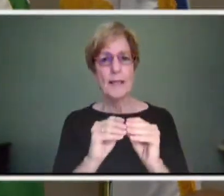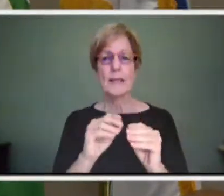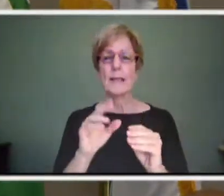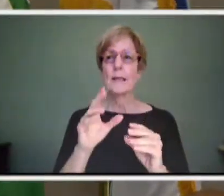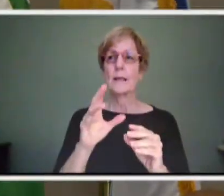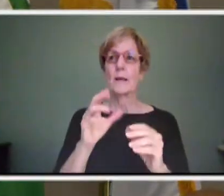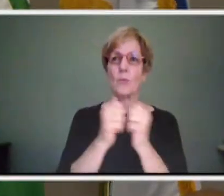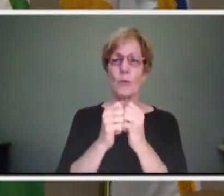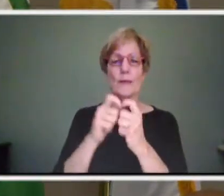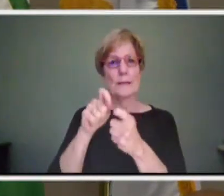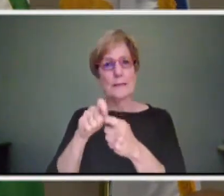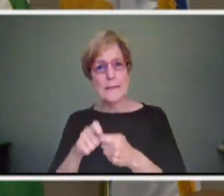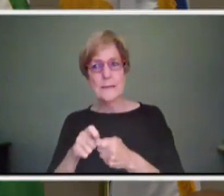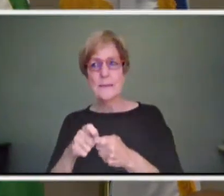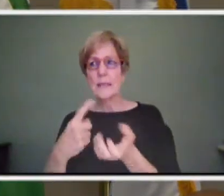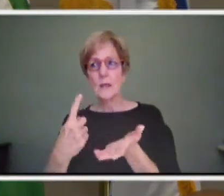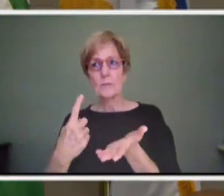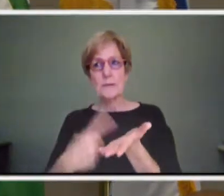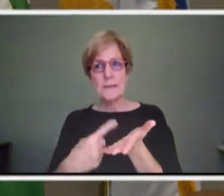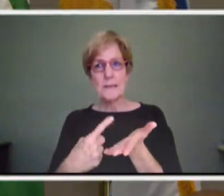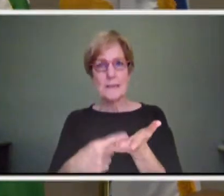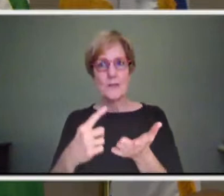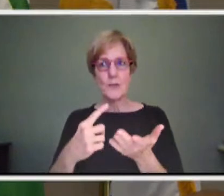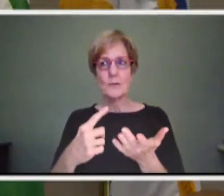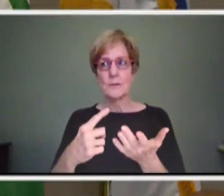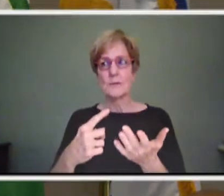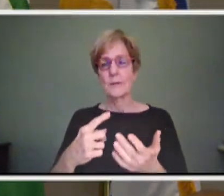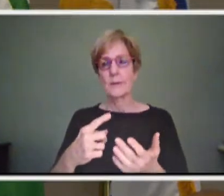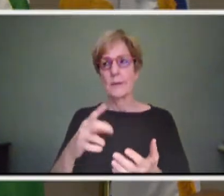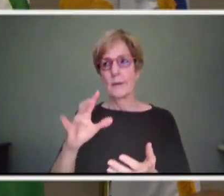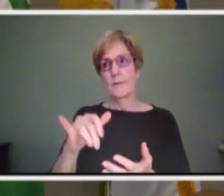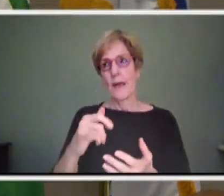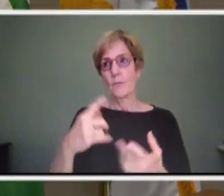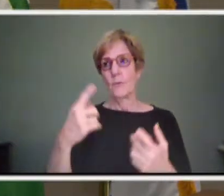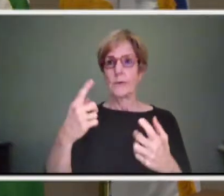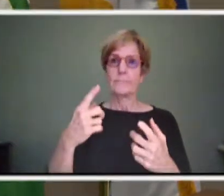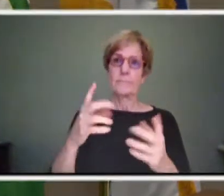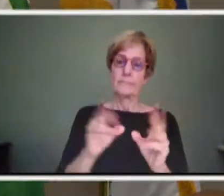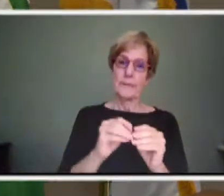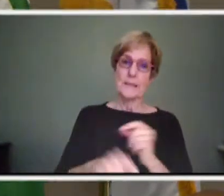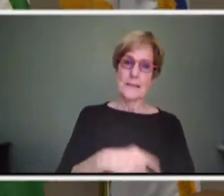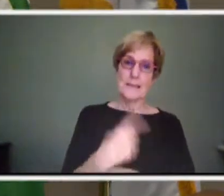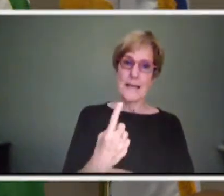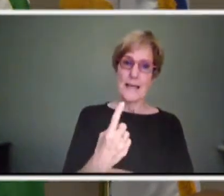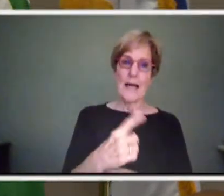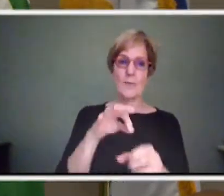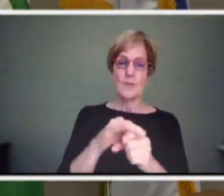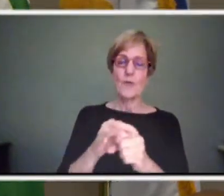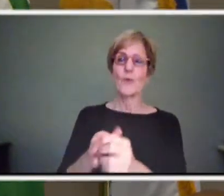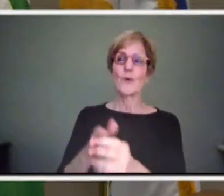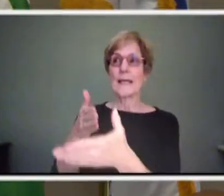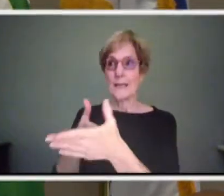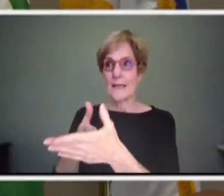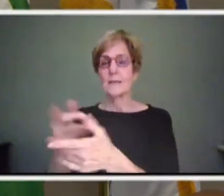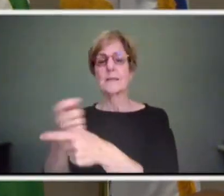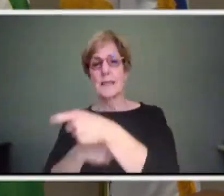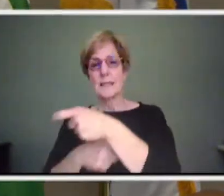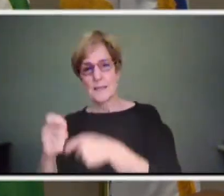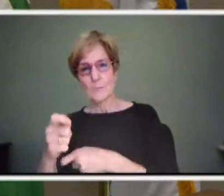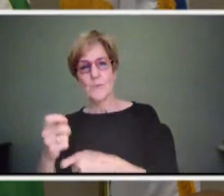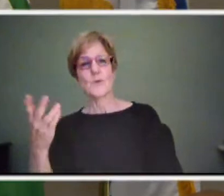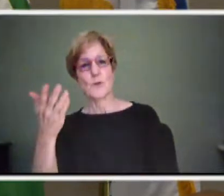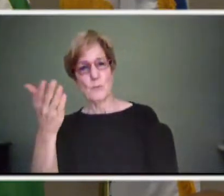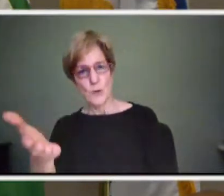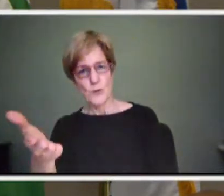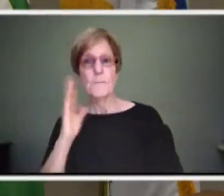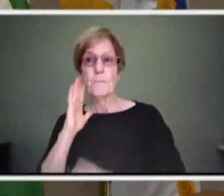we talked about today that aren't going to be solved in the near term. So I have to vote against this substitute motion. I would hope that you guys will